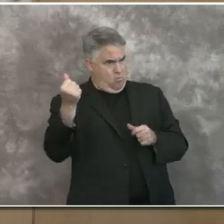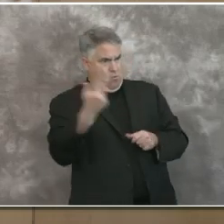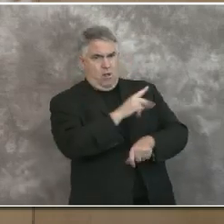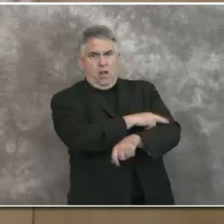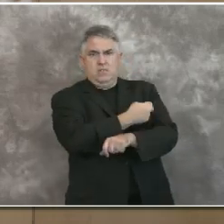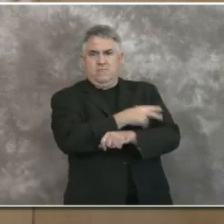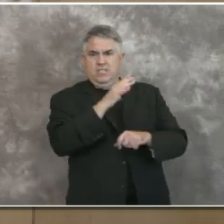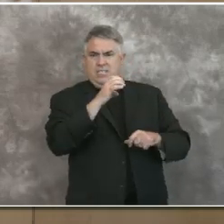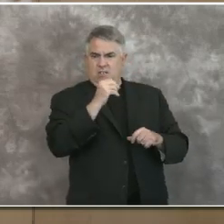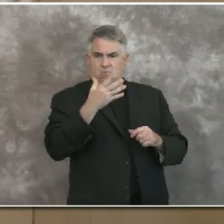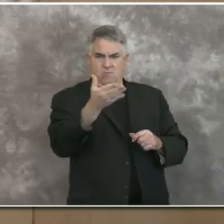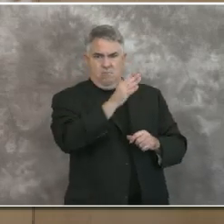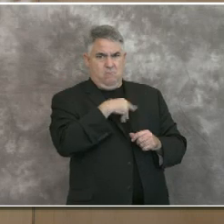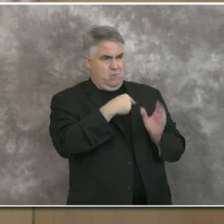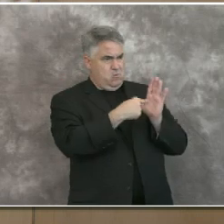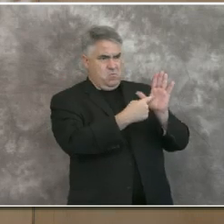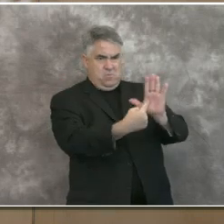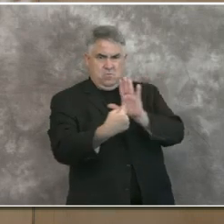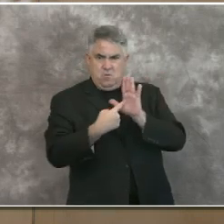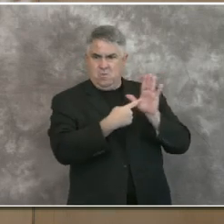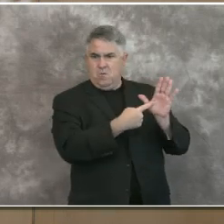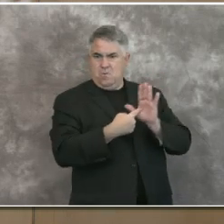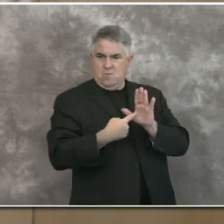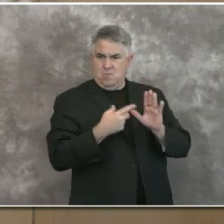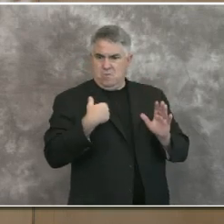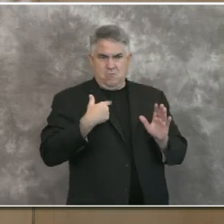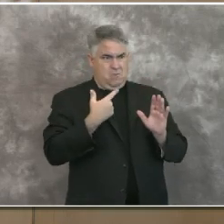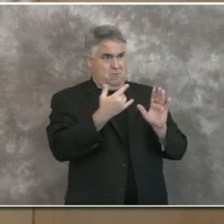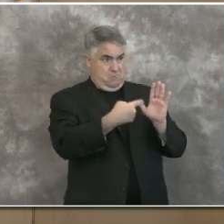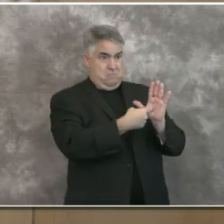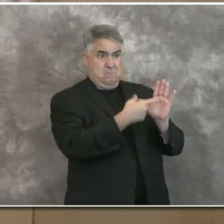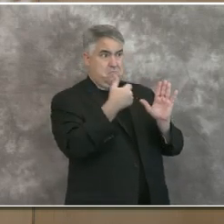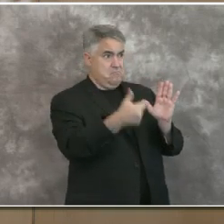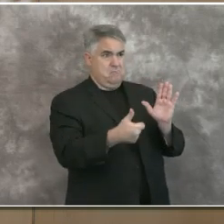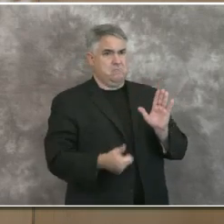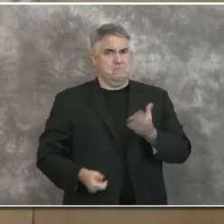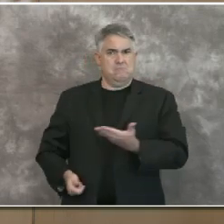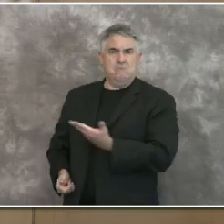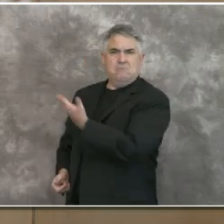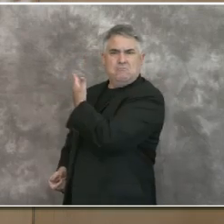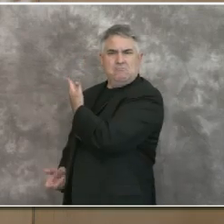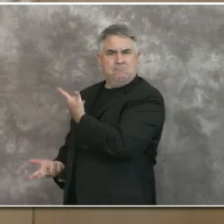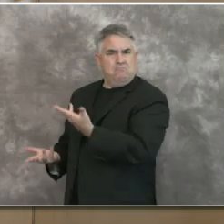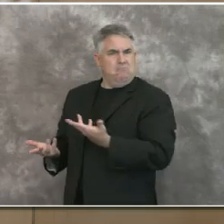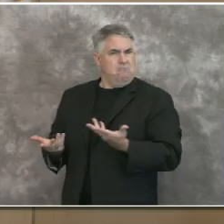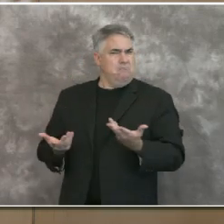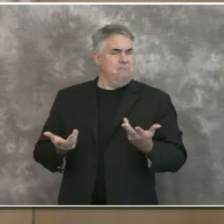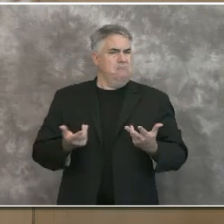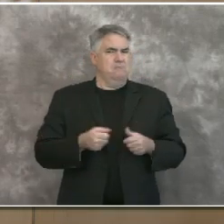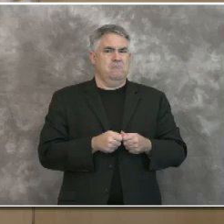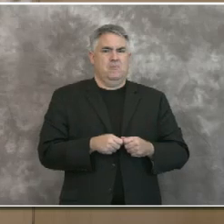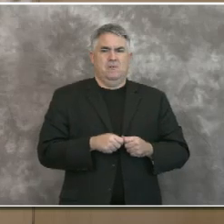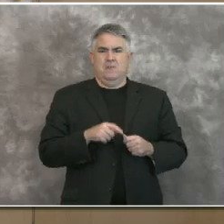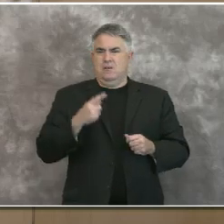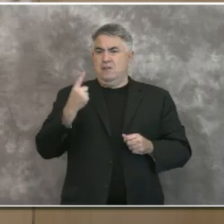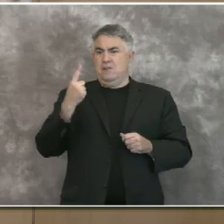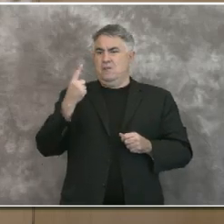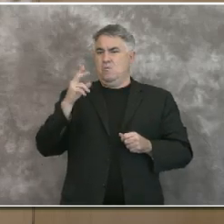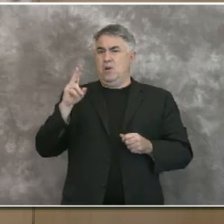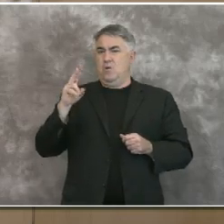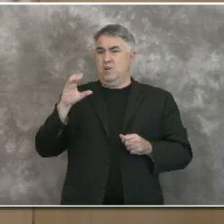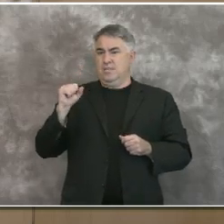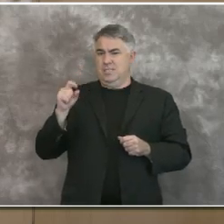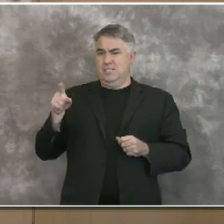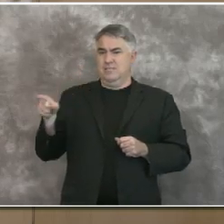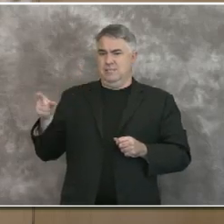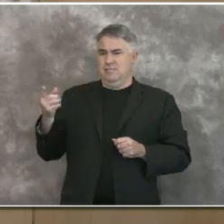content that was submitted. And we did an earlier run-through with UCSD the morning before. So it was